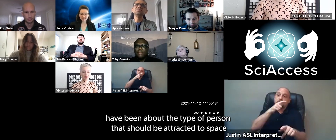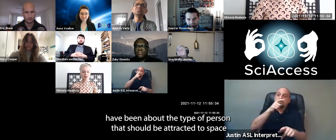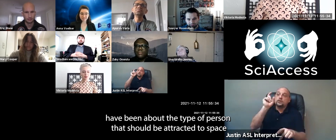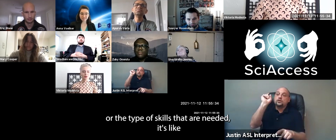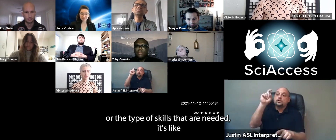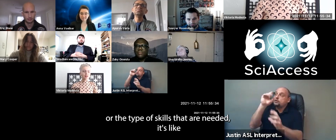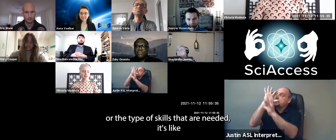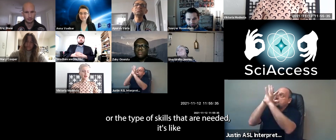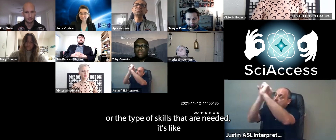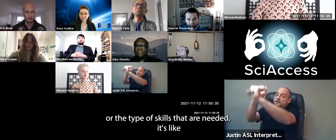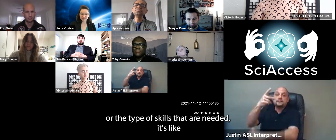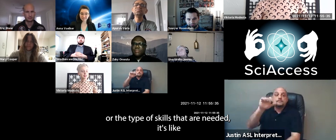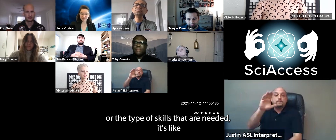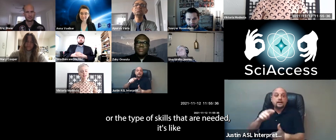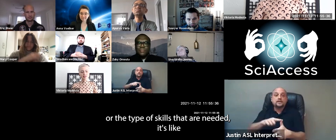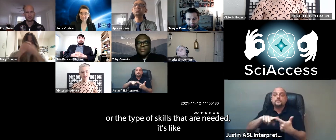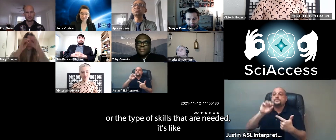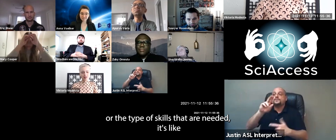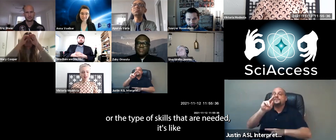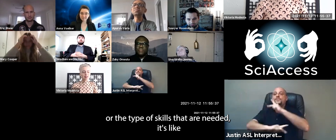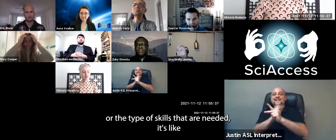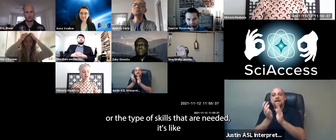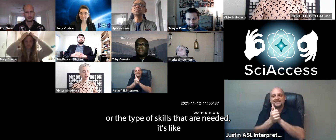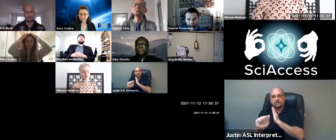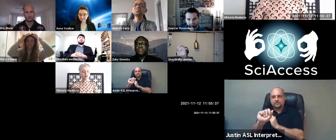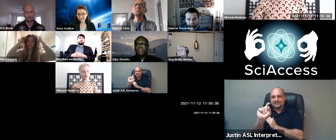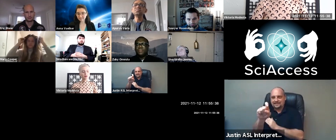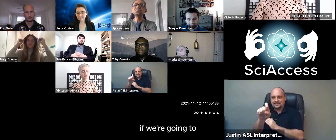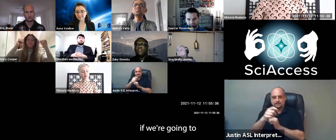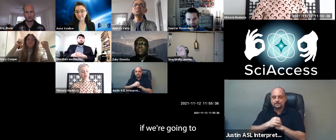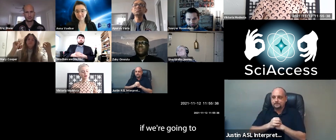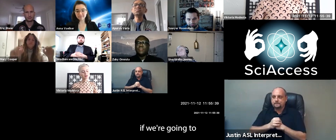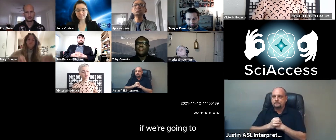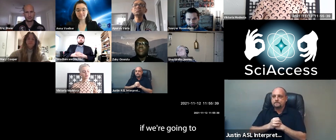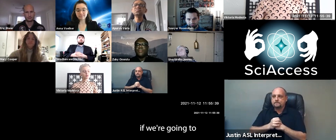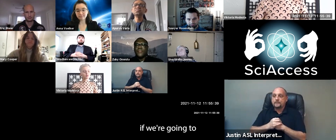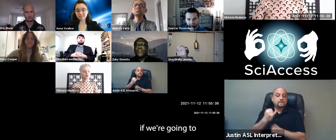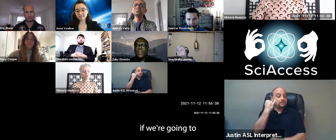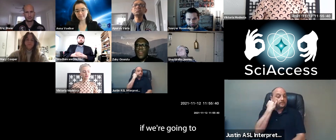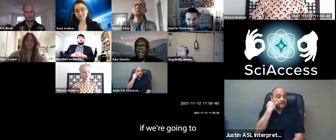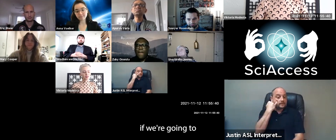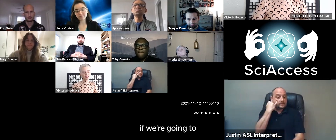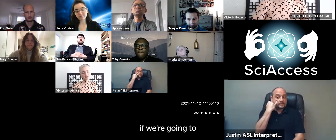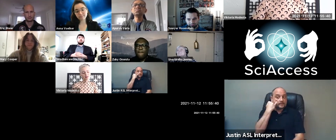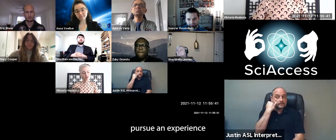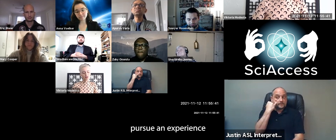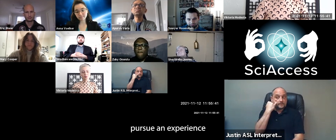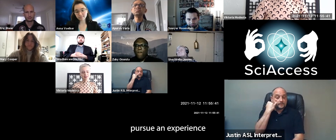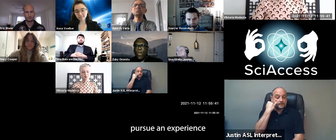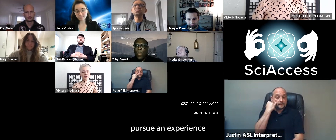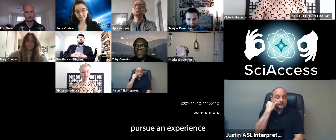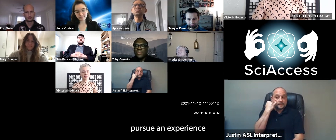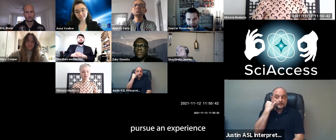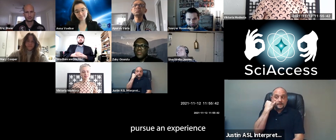to space or the type of skills that are needed, it's like, if we're going to move the